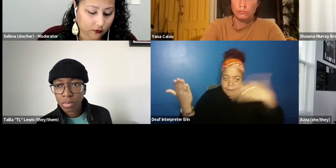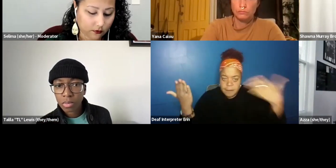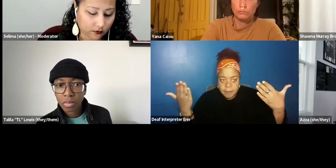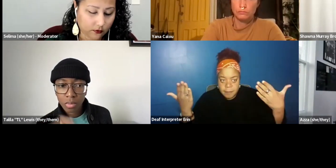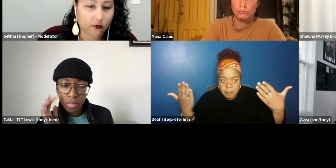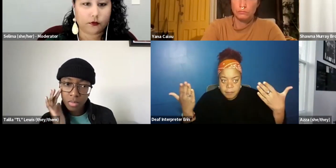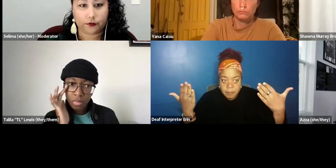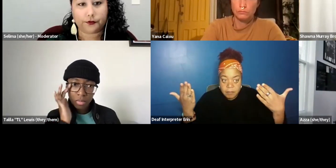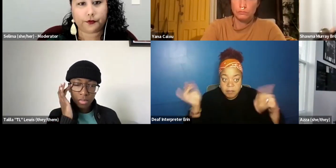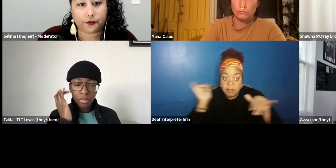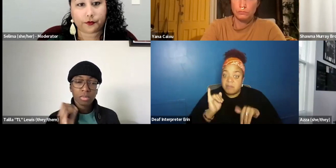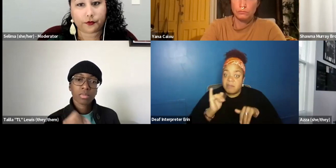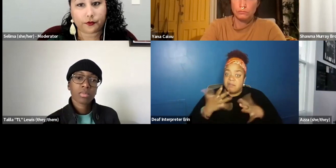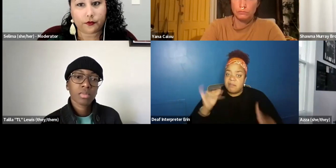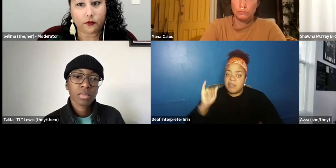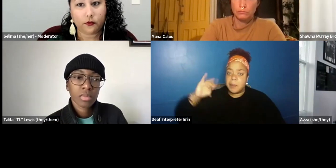illness,